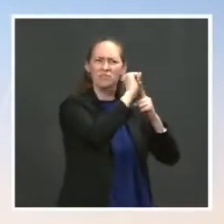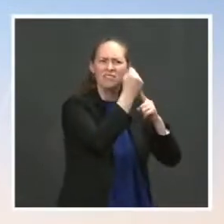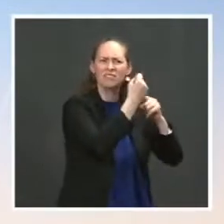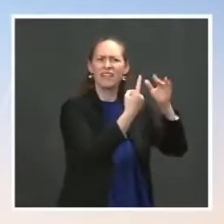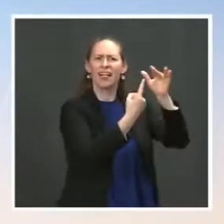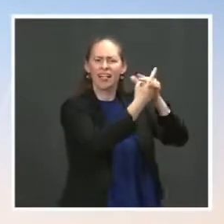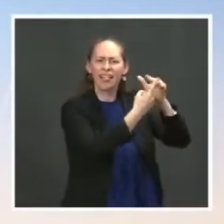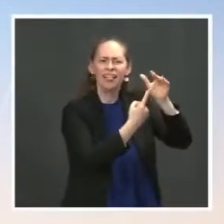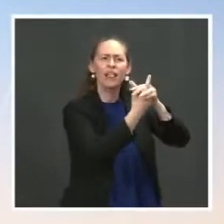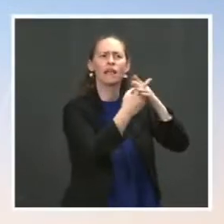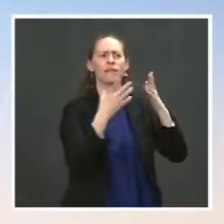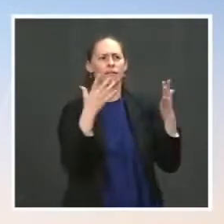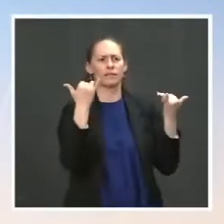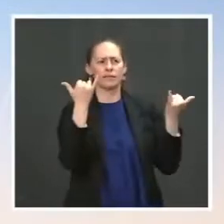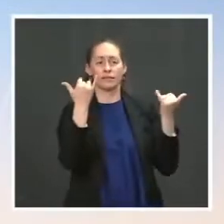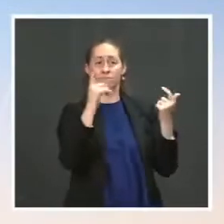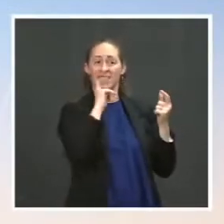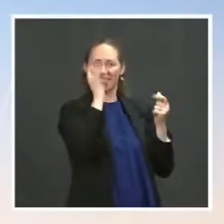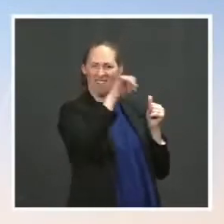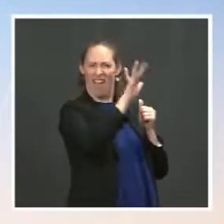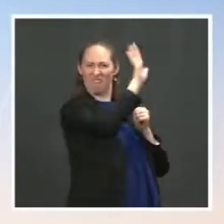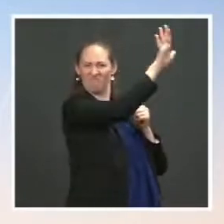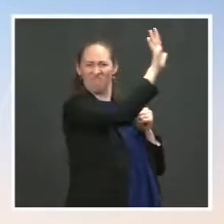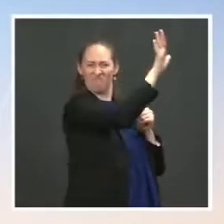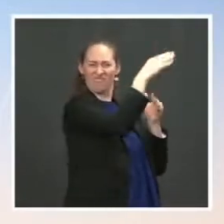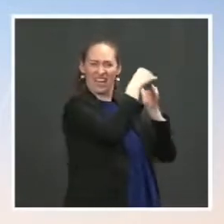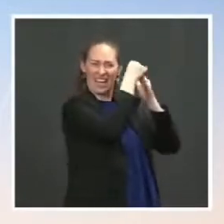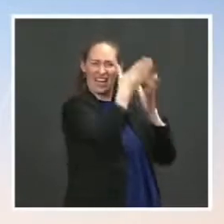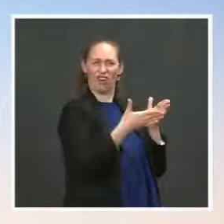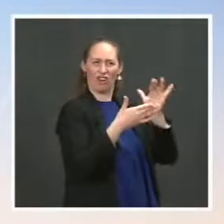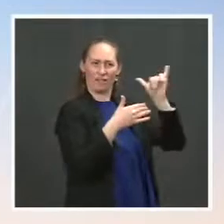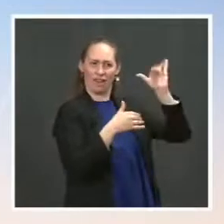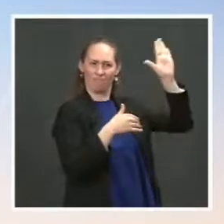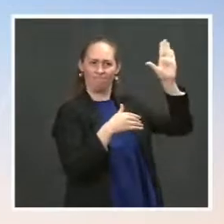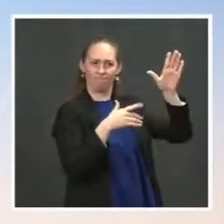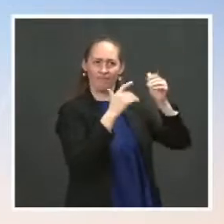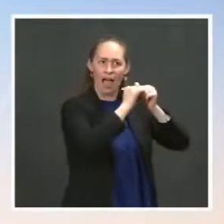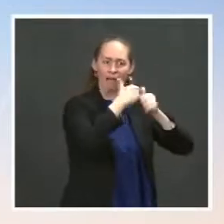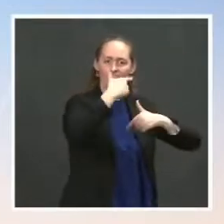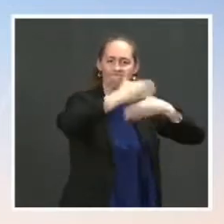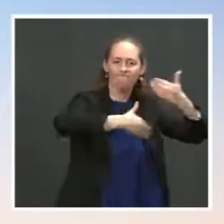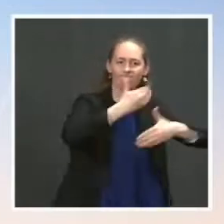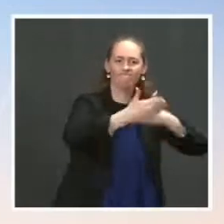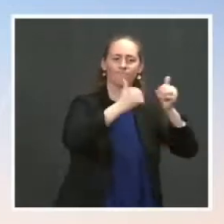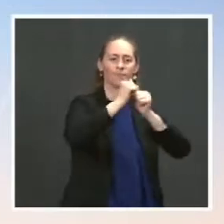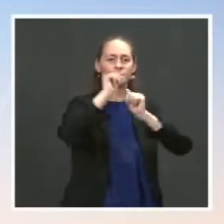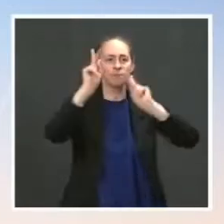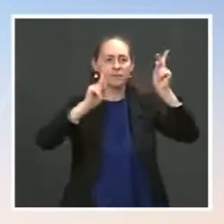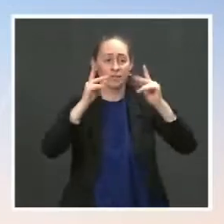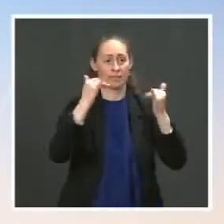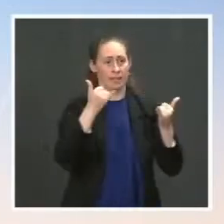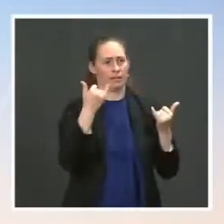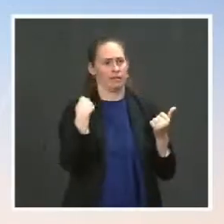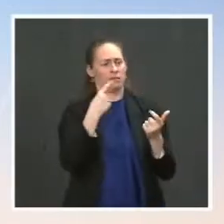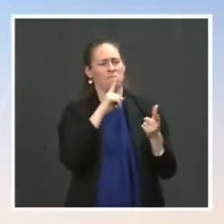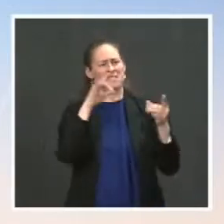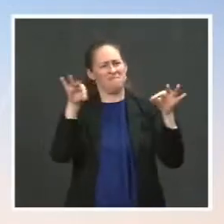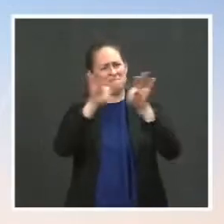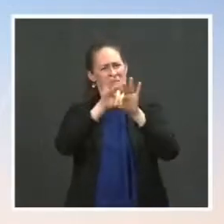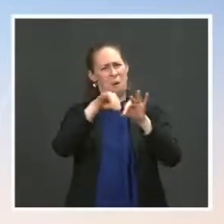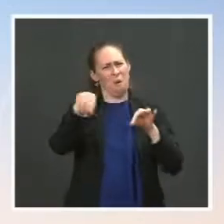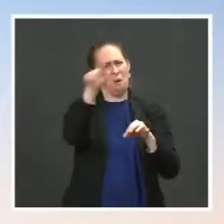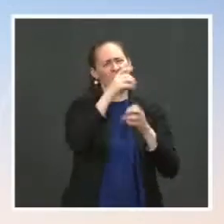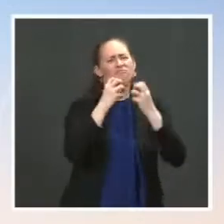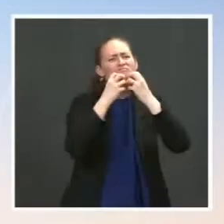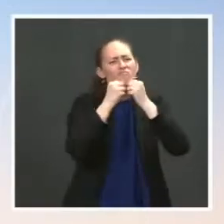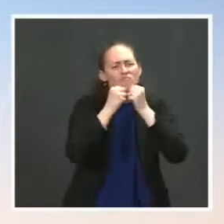of their leadership. We continue to work with international leaders and organizations to provide humanitarian assistance, something that we